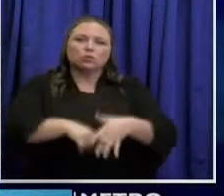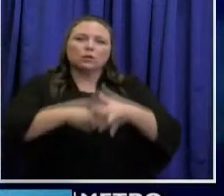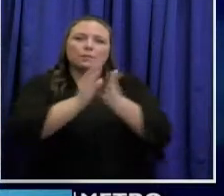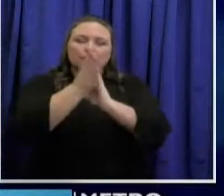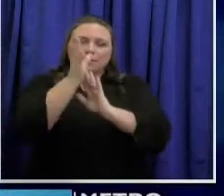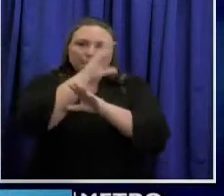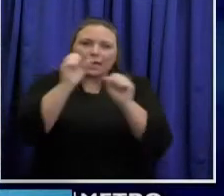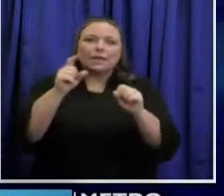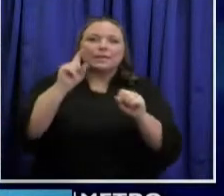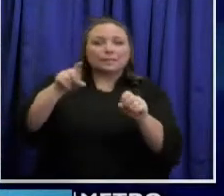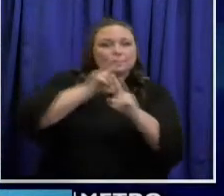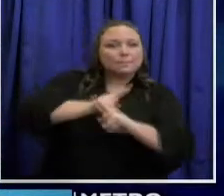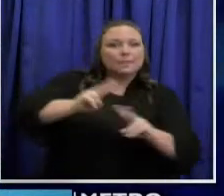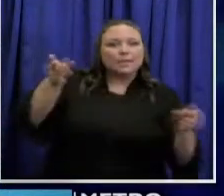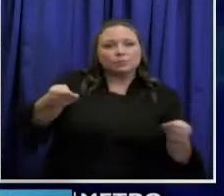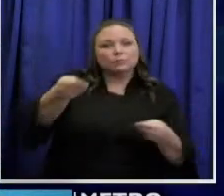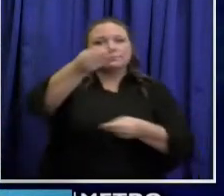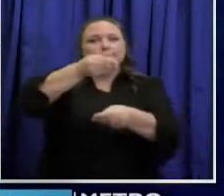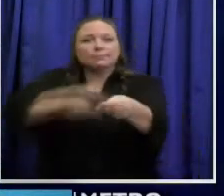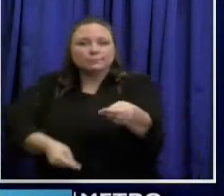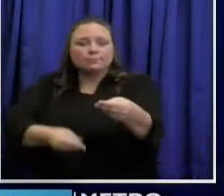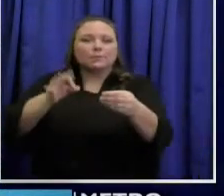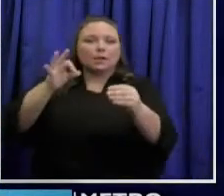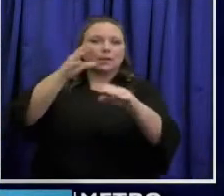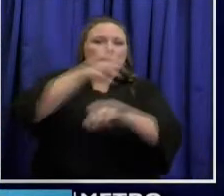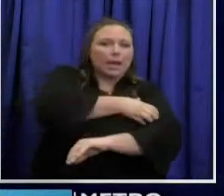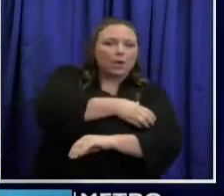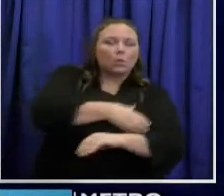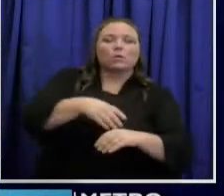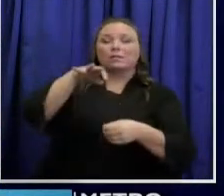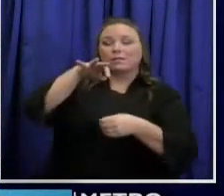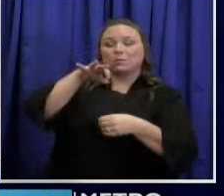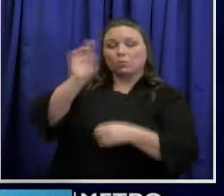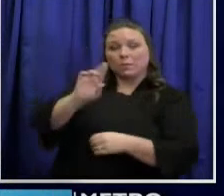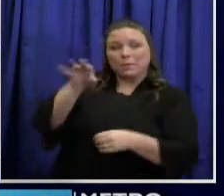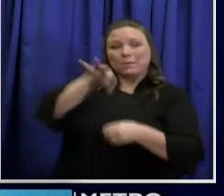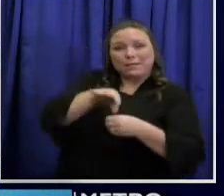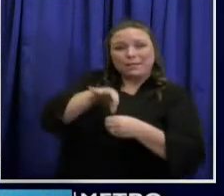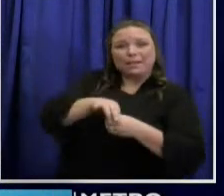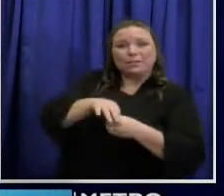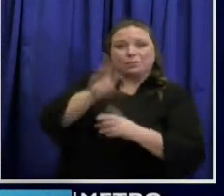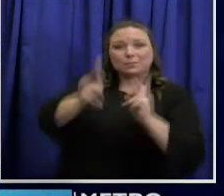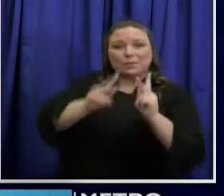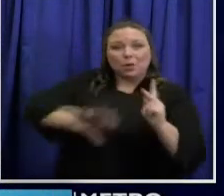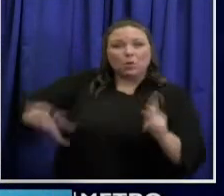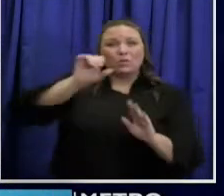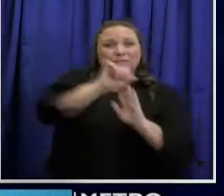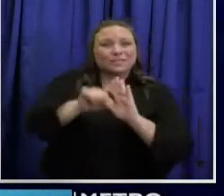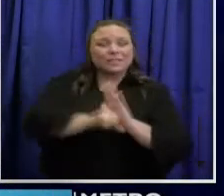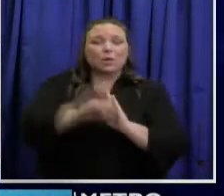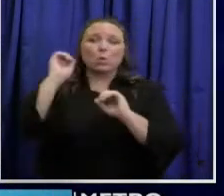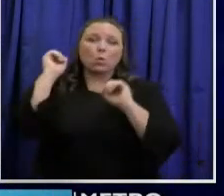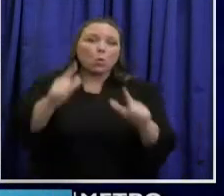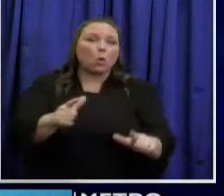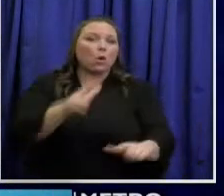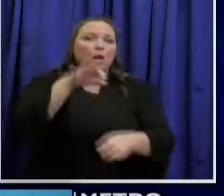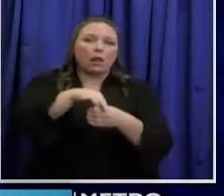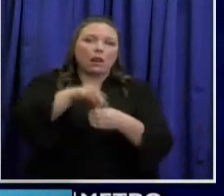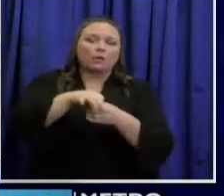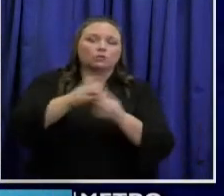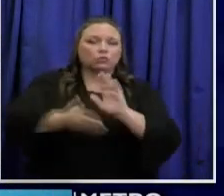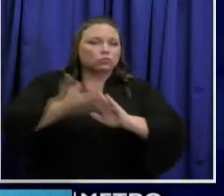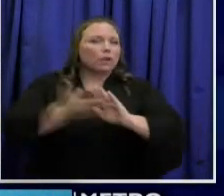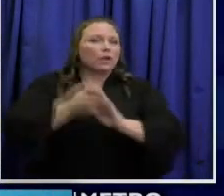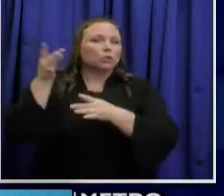power. And even according to Republican election officials in all the states, the elections were actually conducted very well.